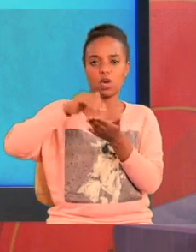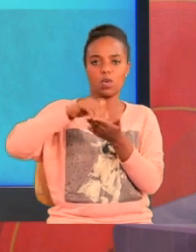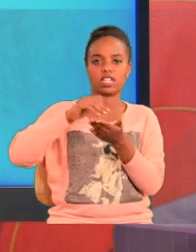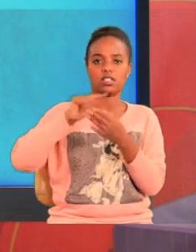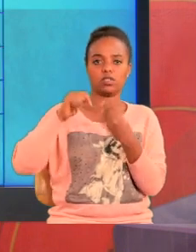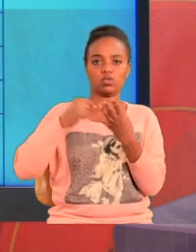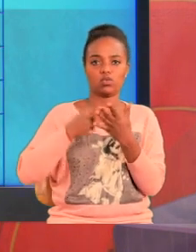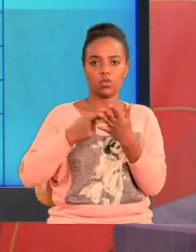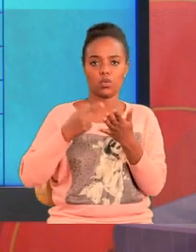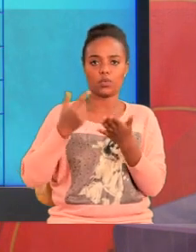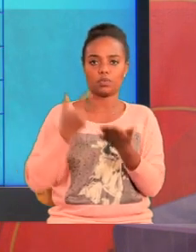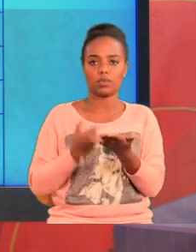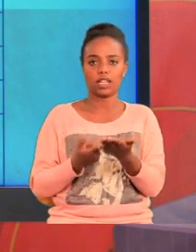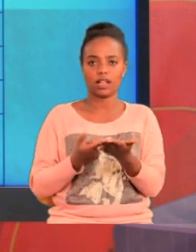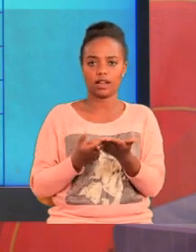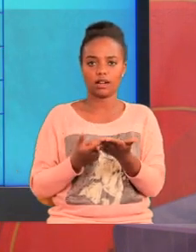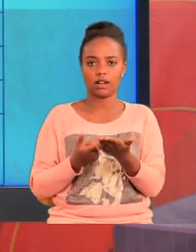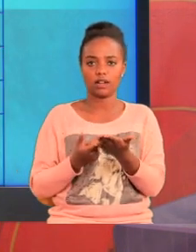here,